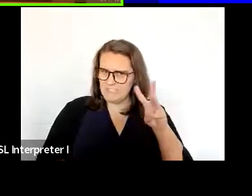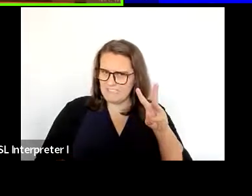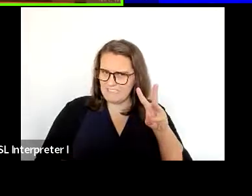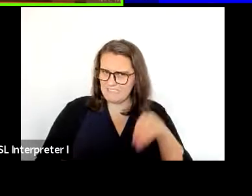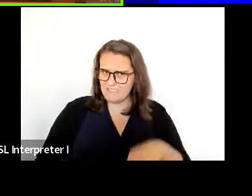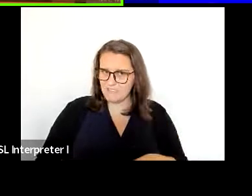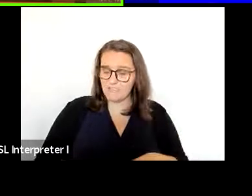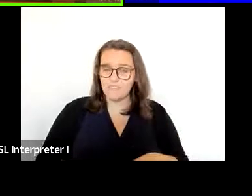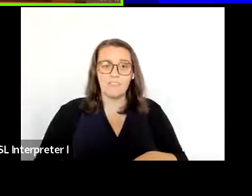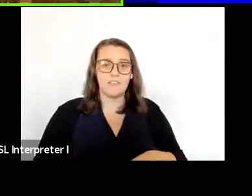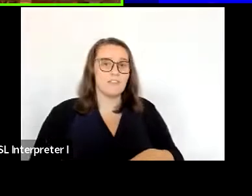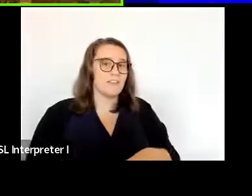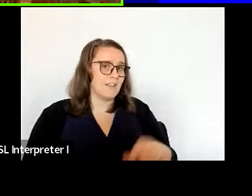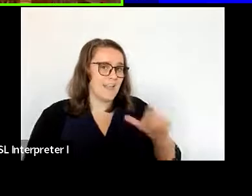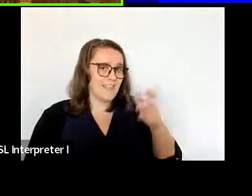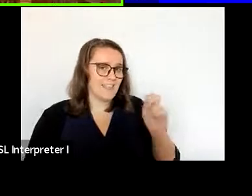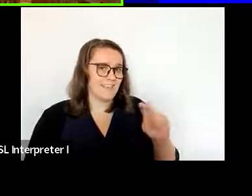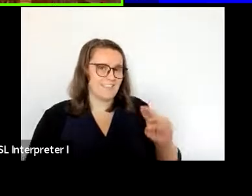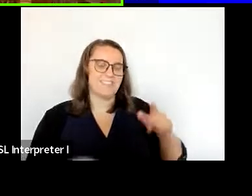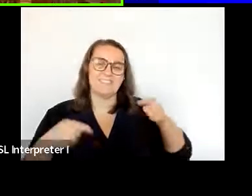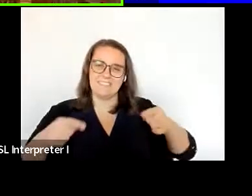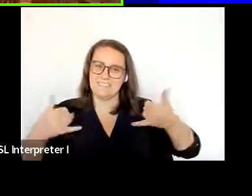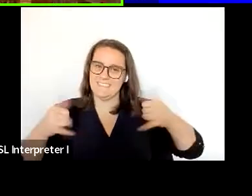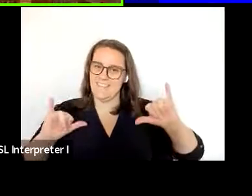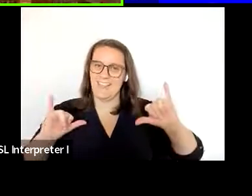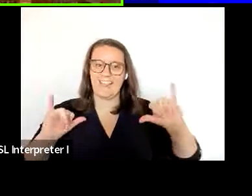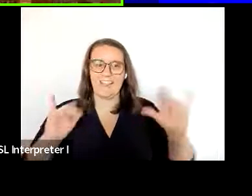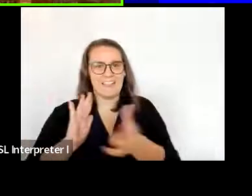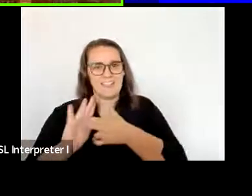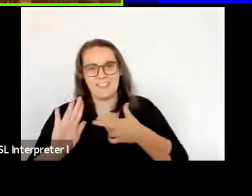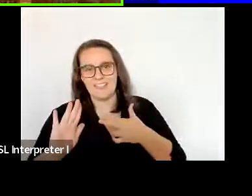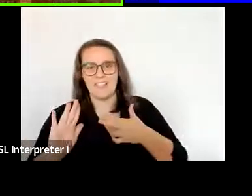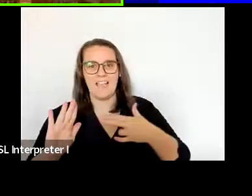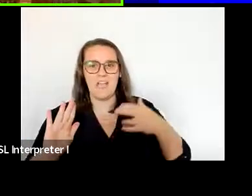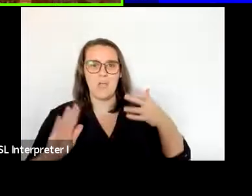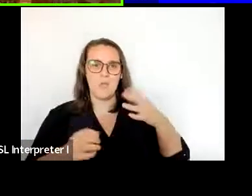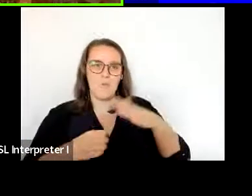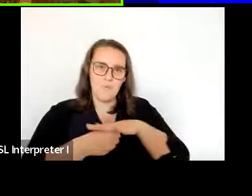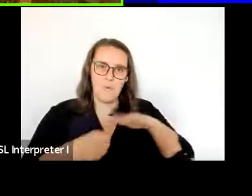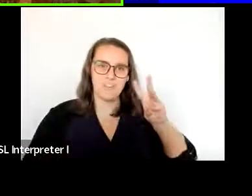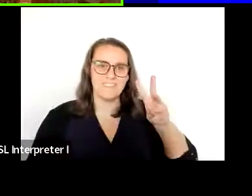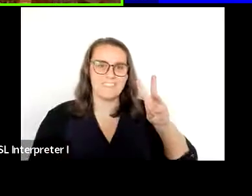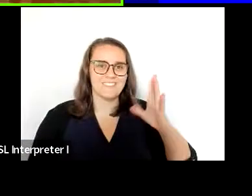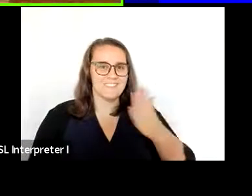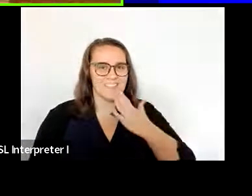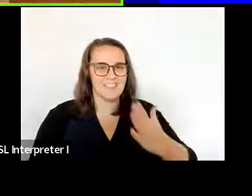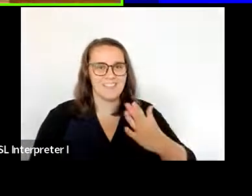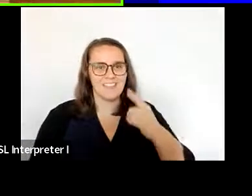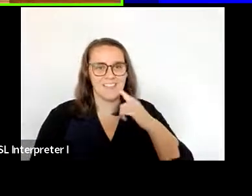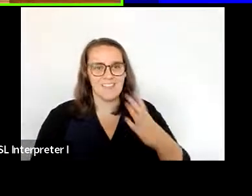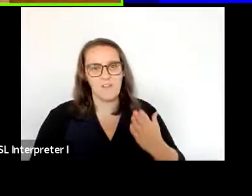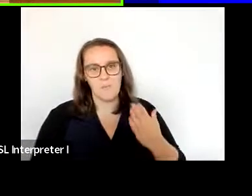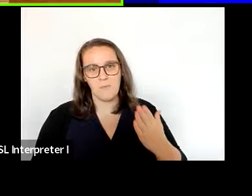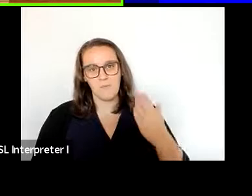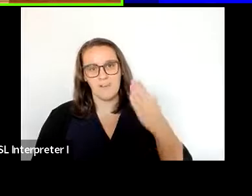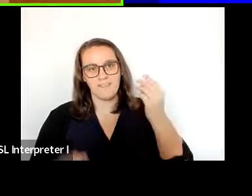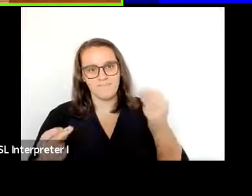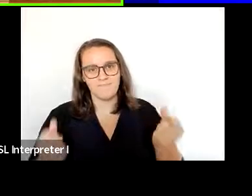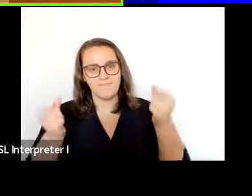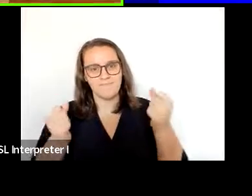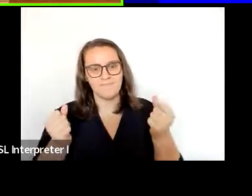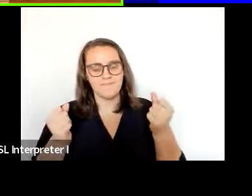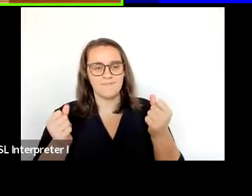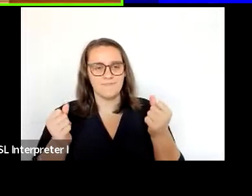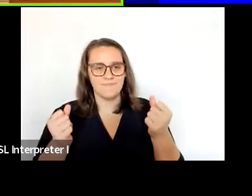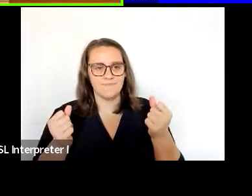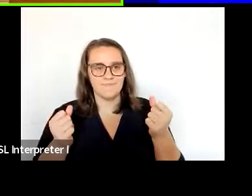Chairman. Excited this one's still in Ward 6. So I appreciate that. Just very quickly, thank you for moving this forward and to make sure it's done in time